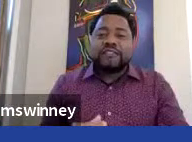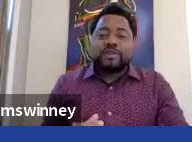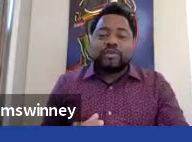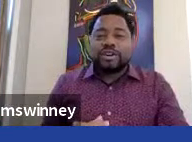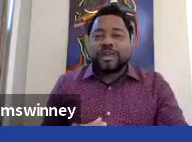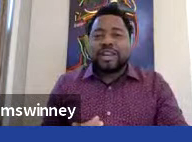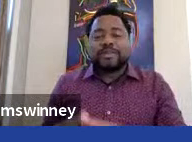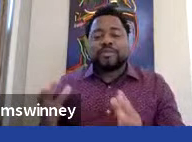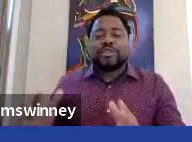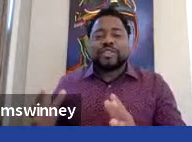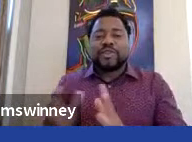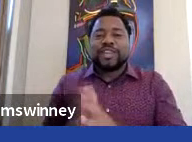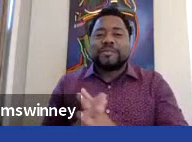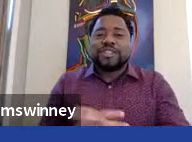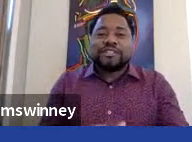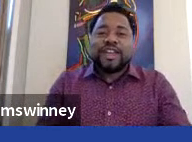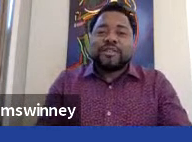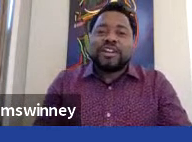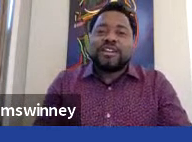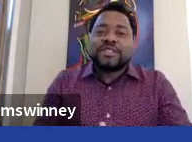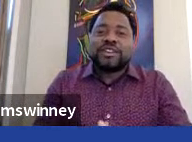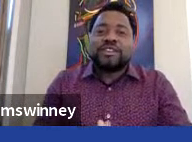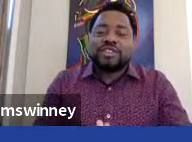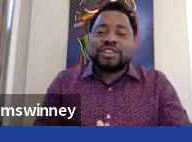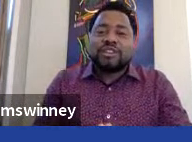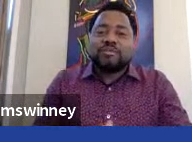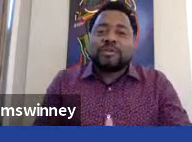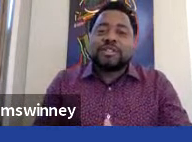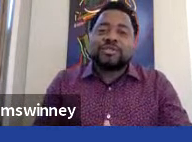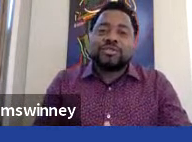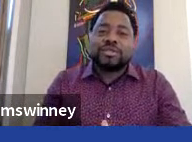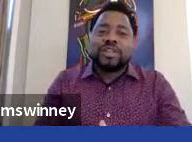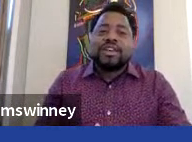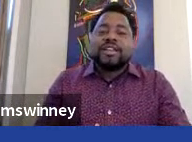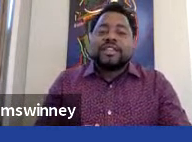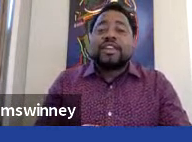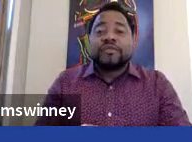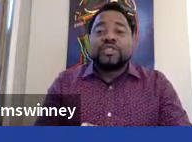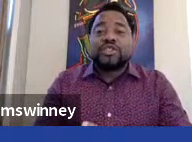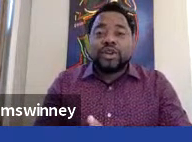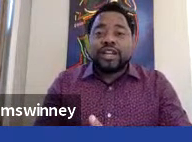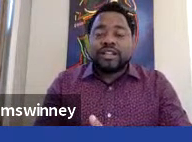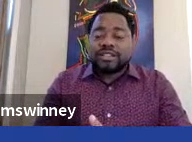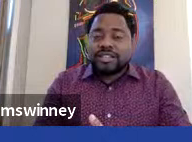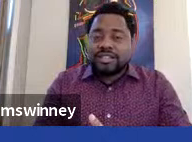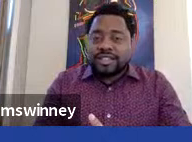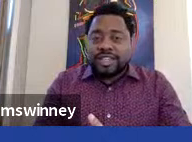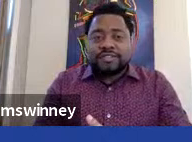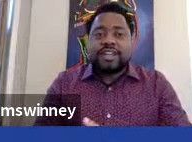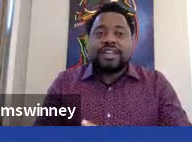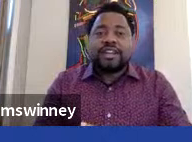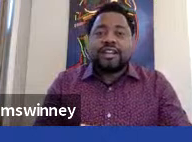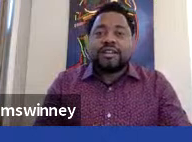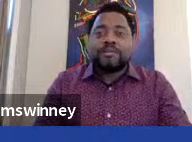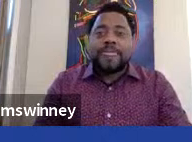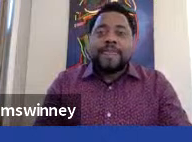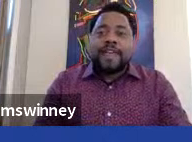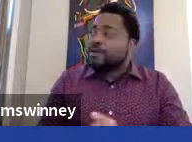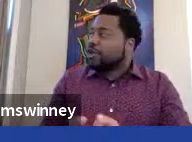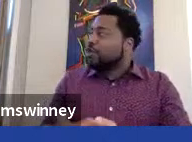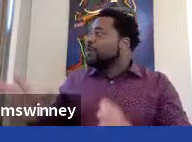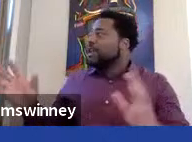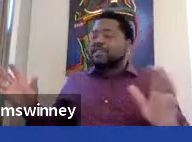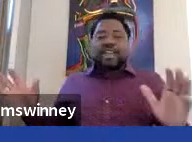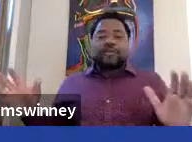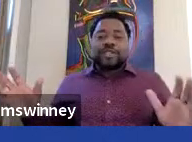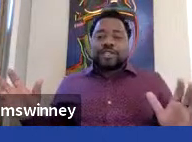Good evening, everyone. My name is Maurice Sweeney. I'm the Chief Equity Officer here in Chicago Public Schools. Thank you for joining us this evening. I